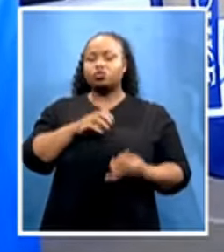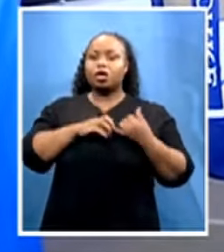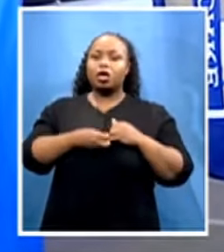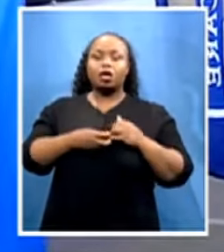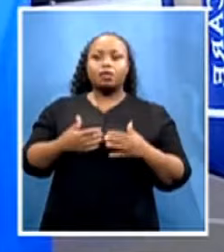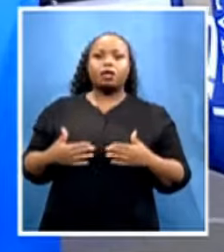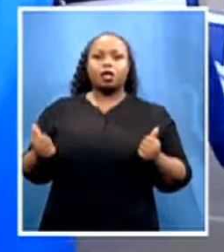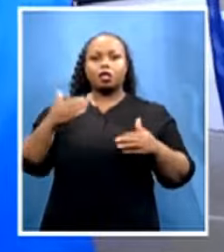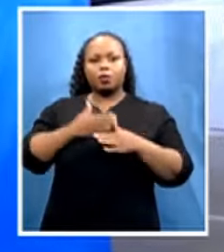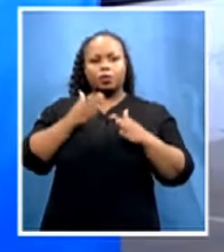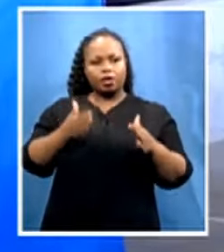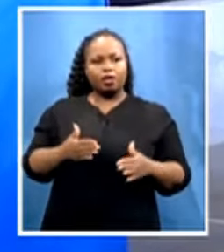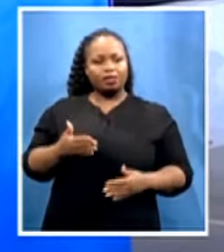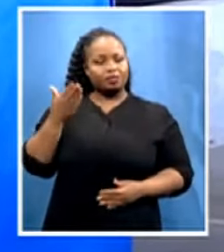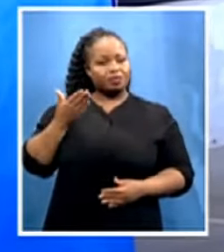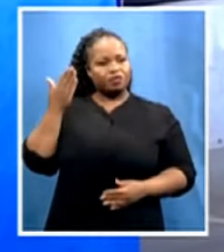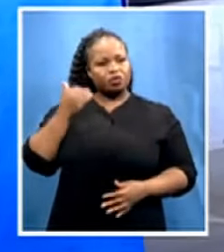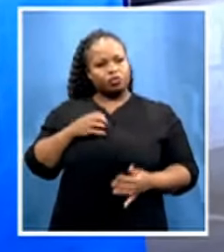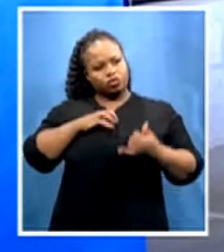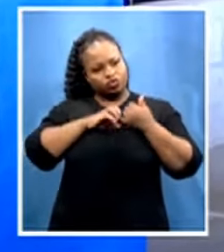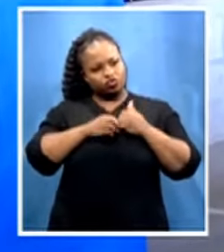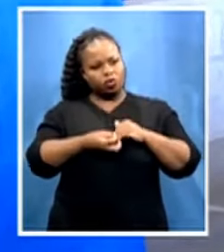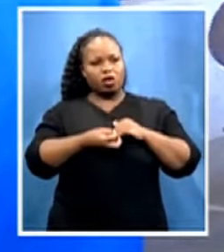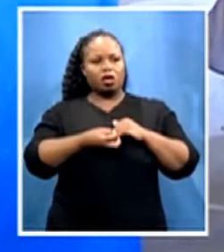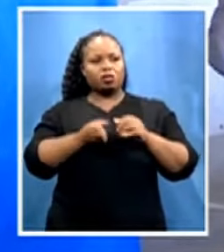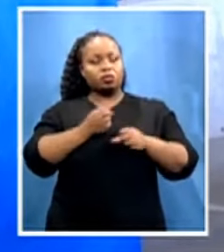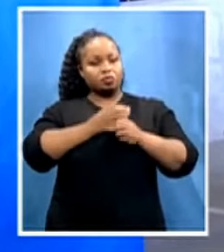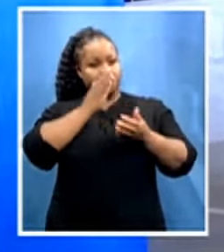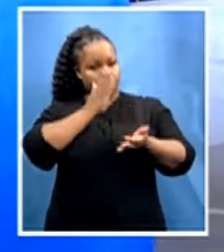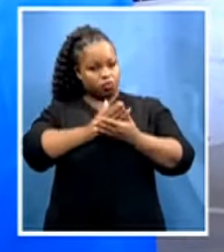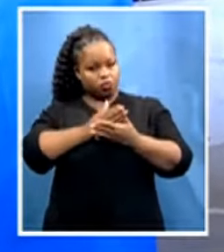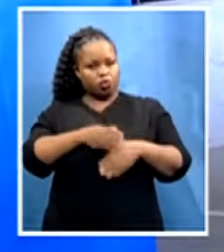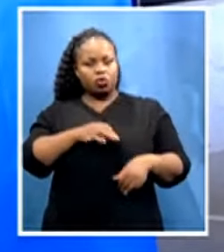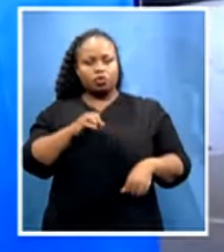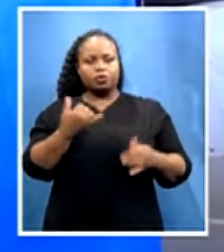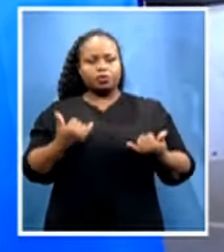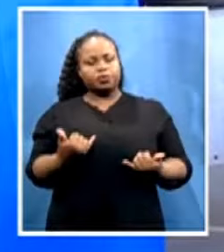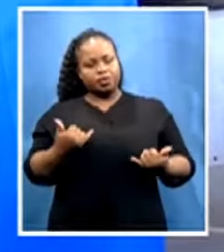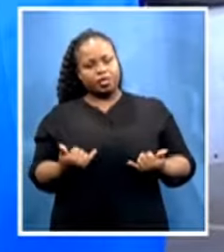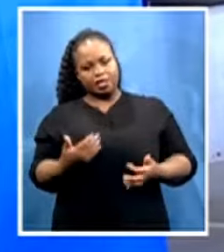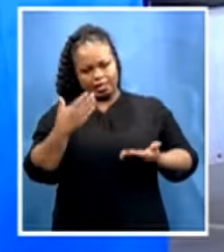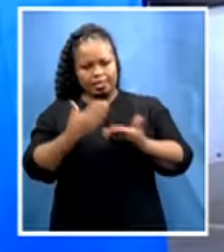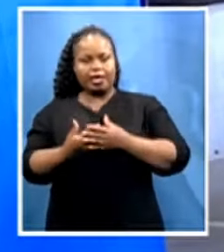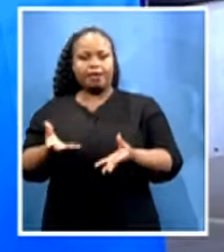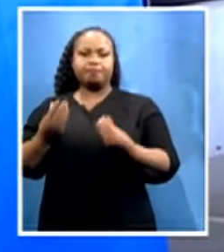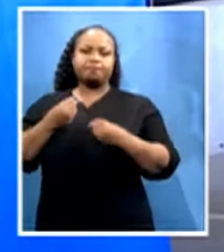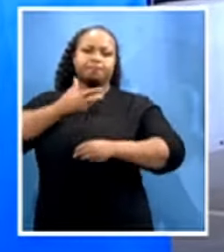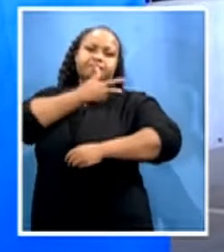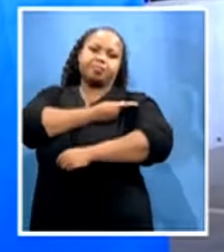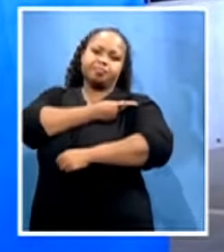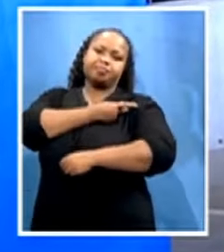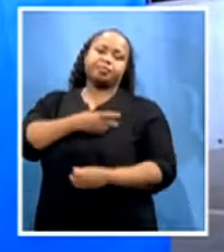make sure that on this last day they get the jab. But I'm sure you've already